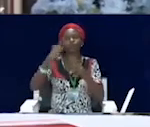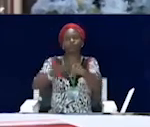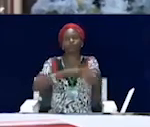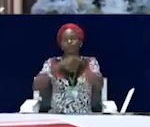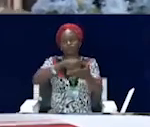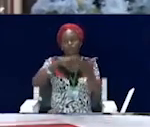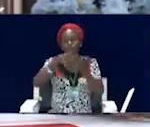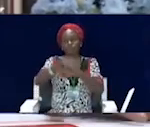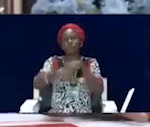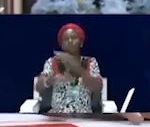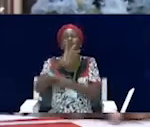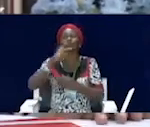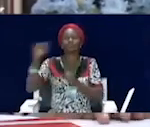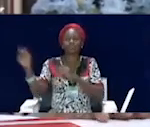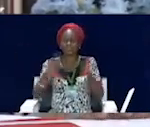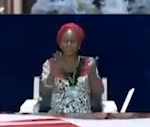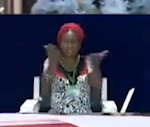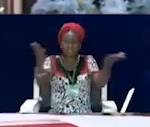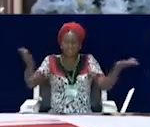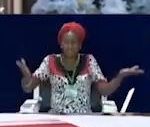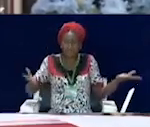tonight. God is already here.